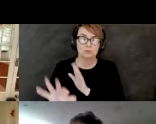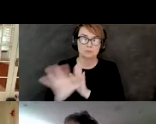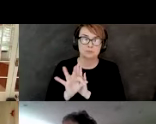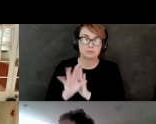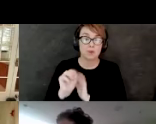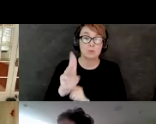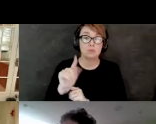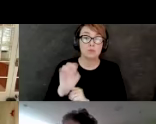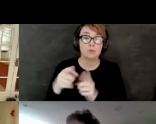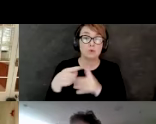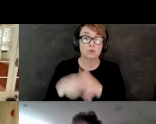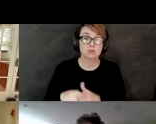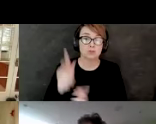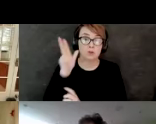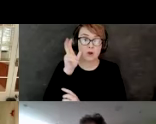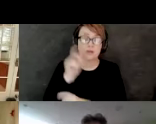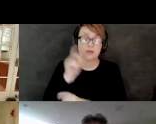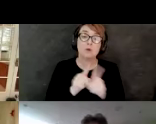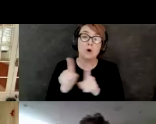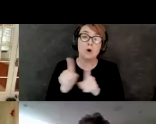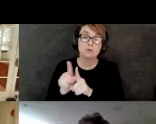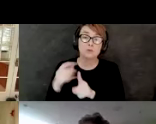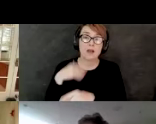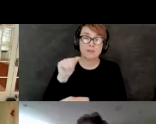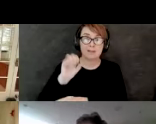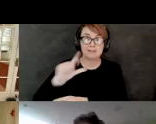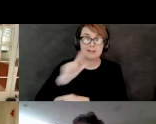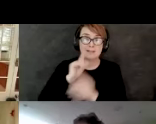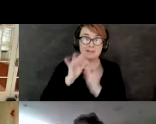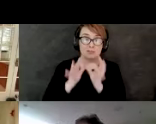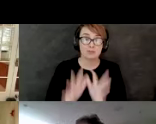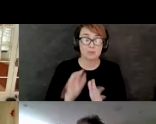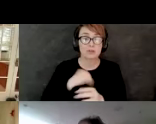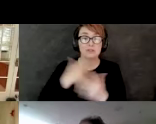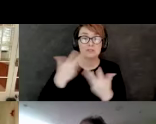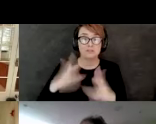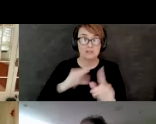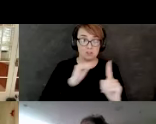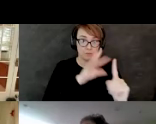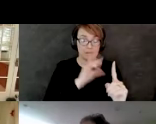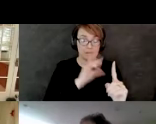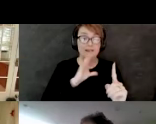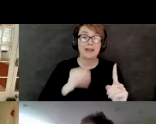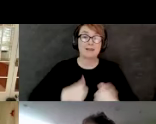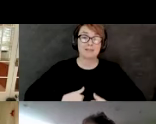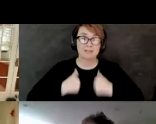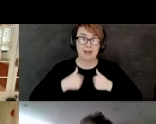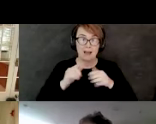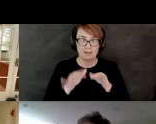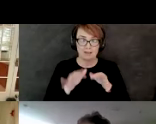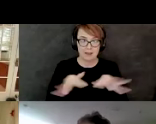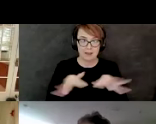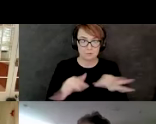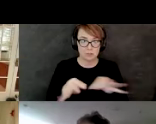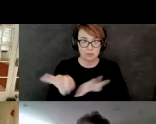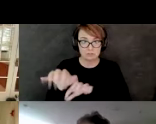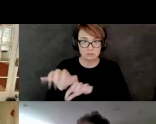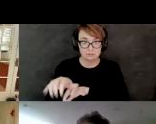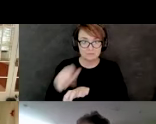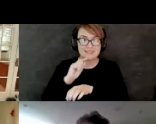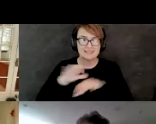ASL interpreters who have been spotlighted, and live closed captioning is active. Please, when